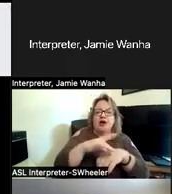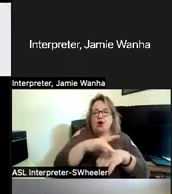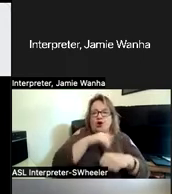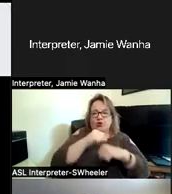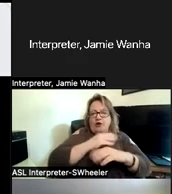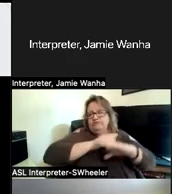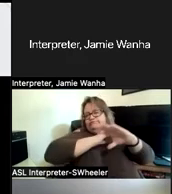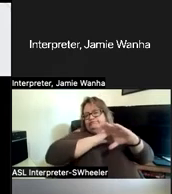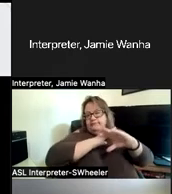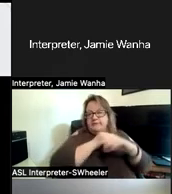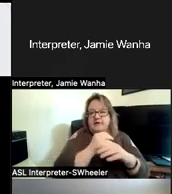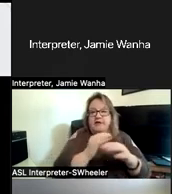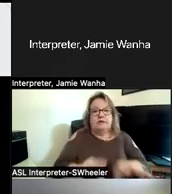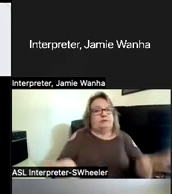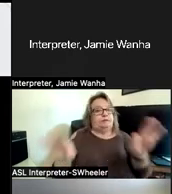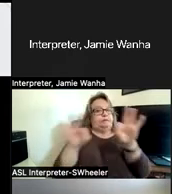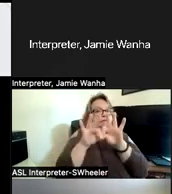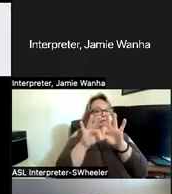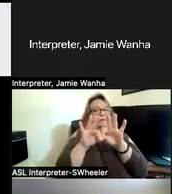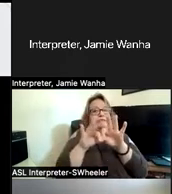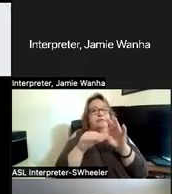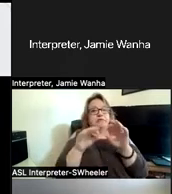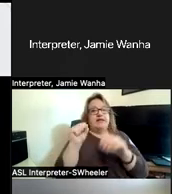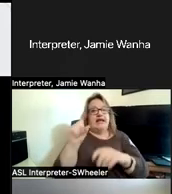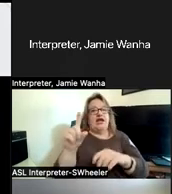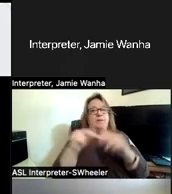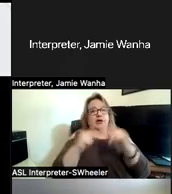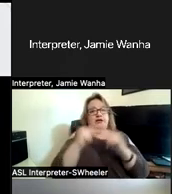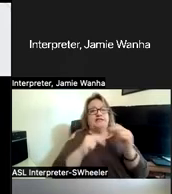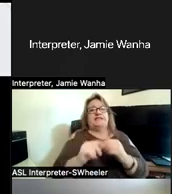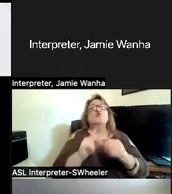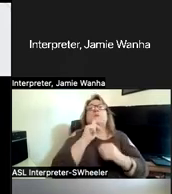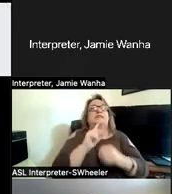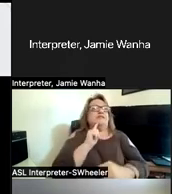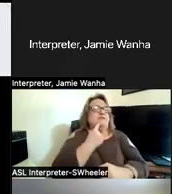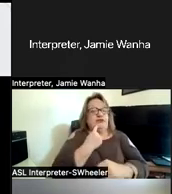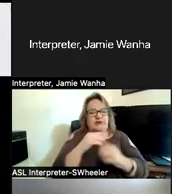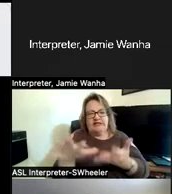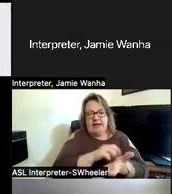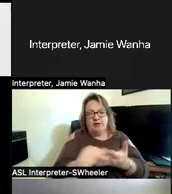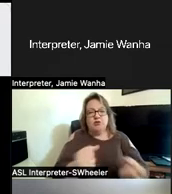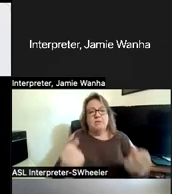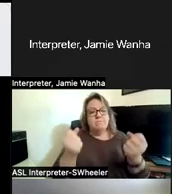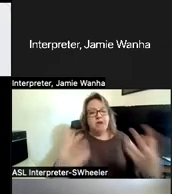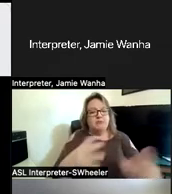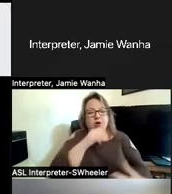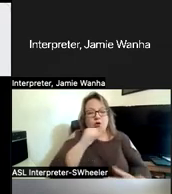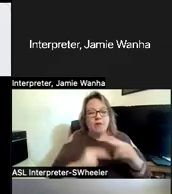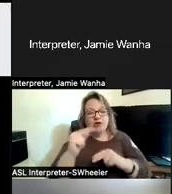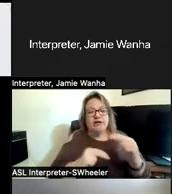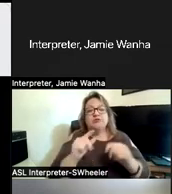several key City of San Diego facilities, maybe severely damaged, with multiple older buildings